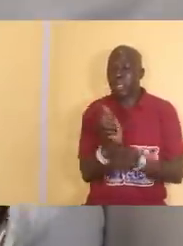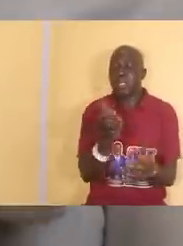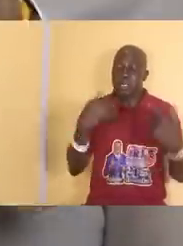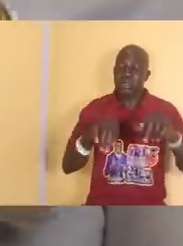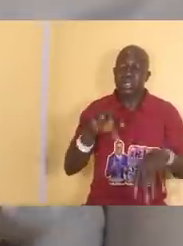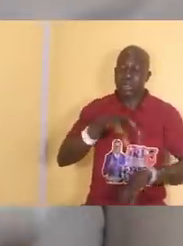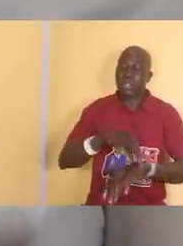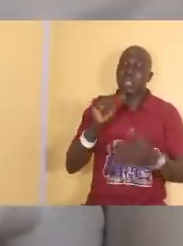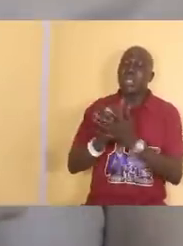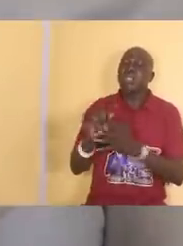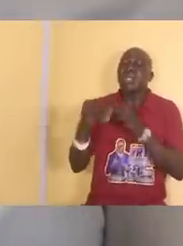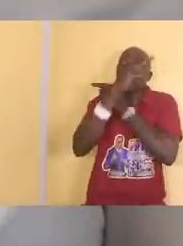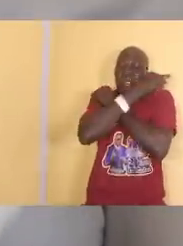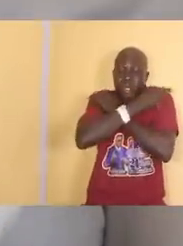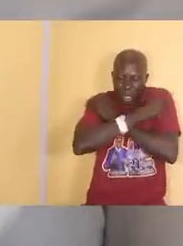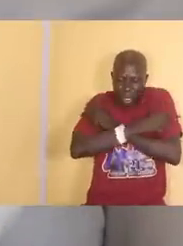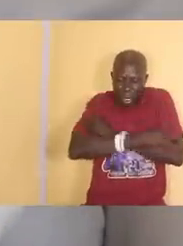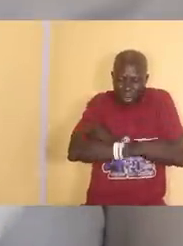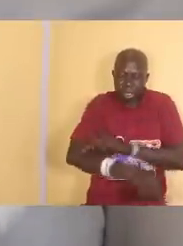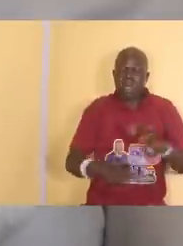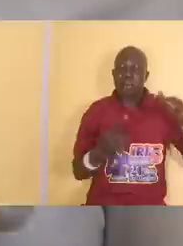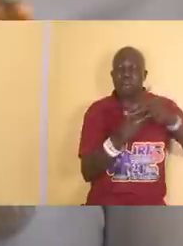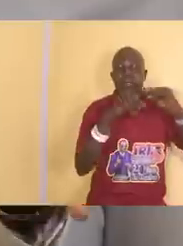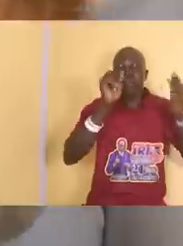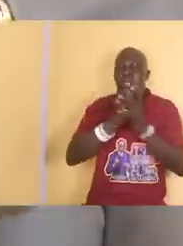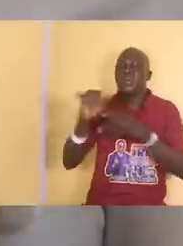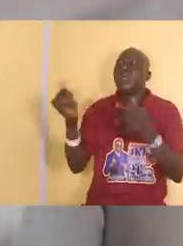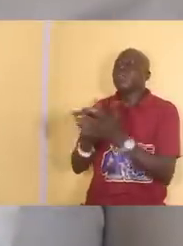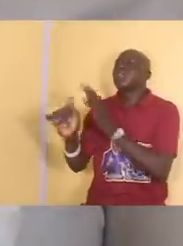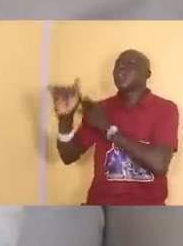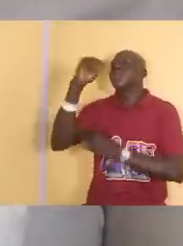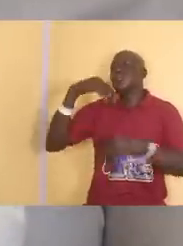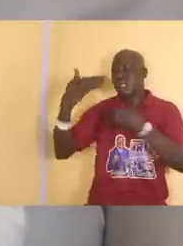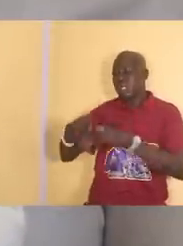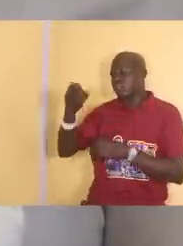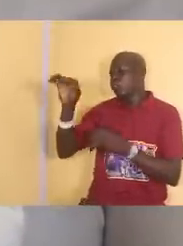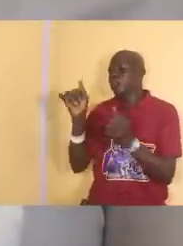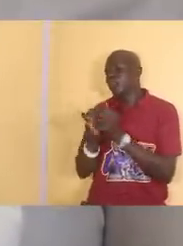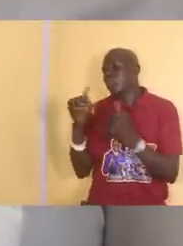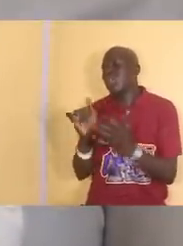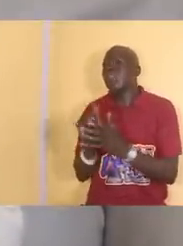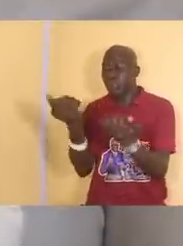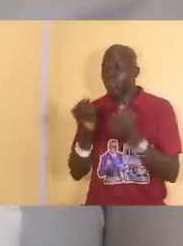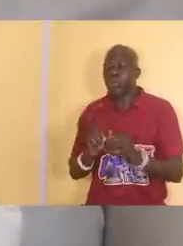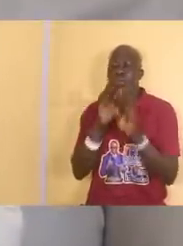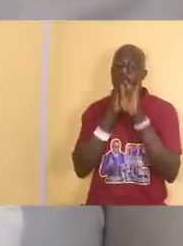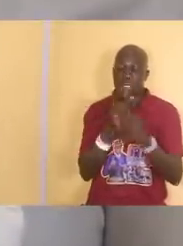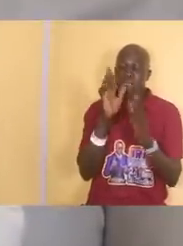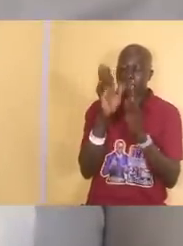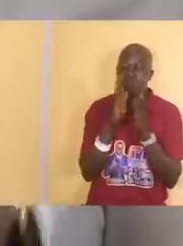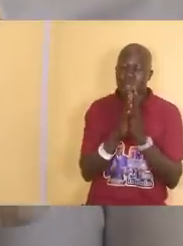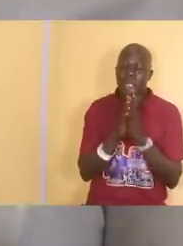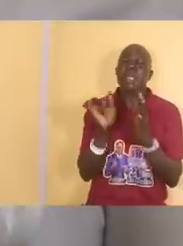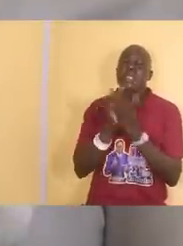was created to the earth. God appears to them the comfort of the day. God is with you now. I want to answer